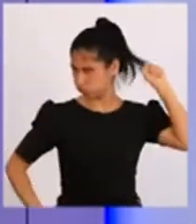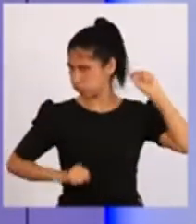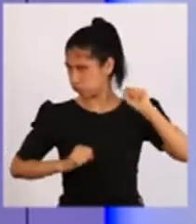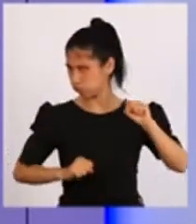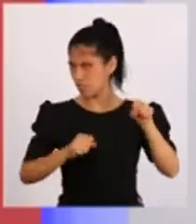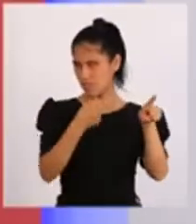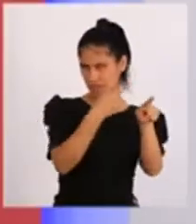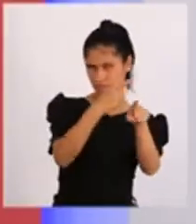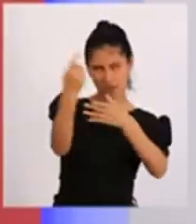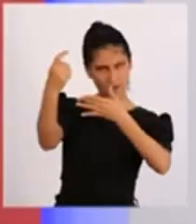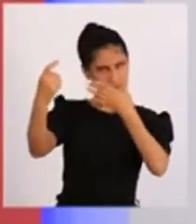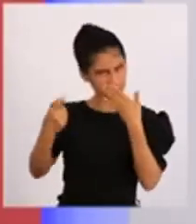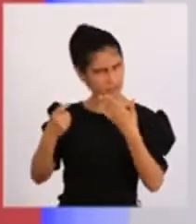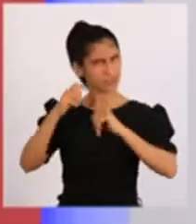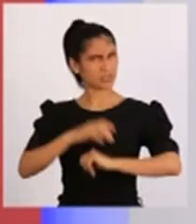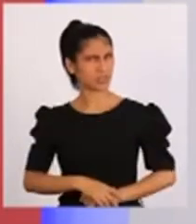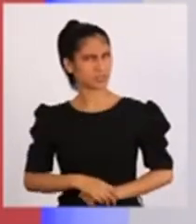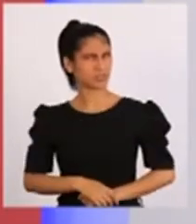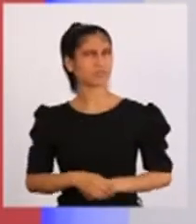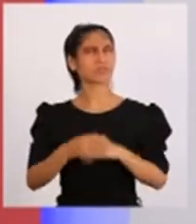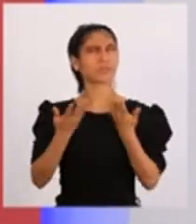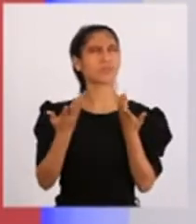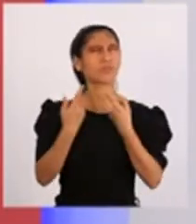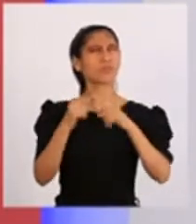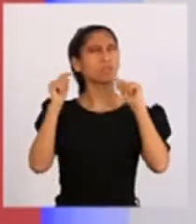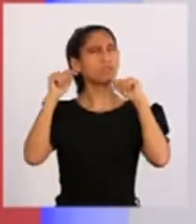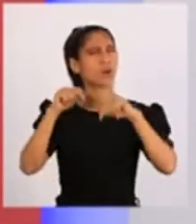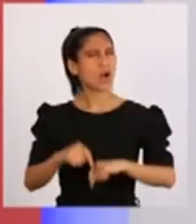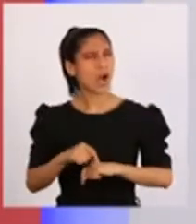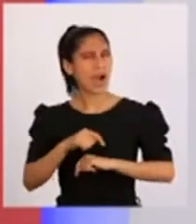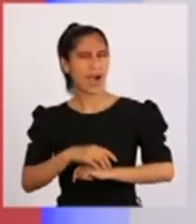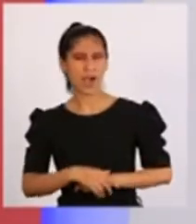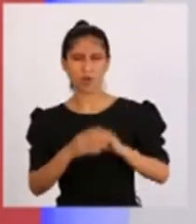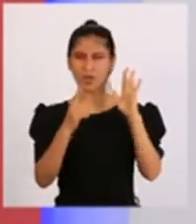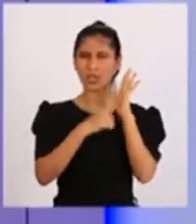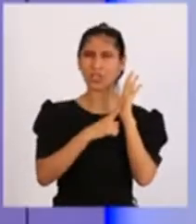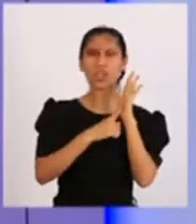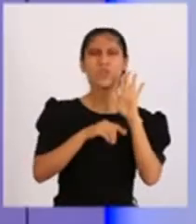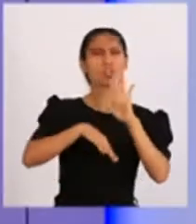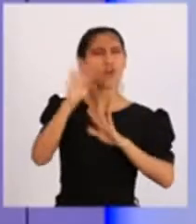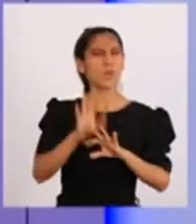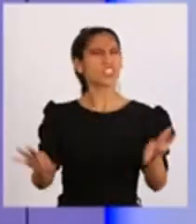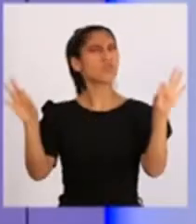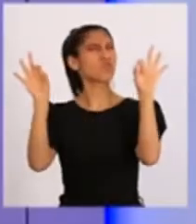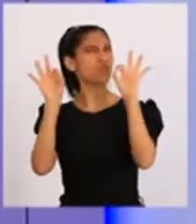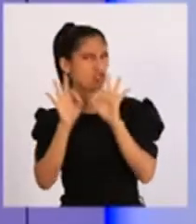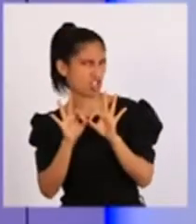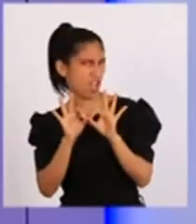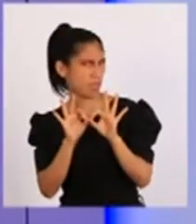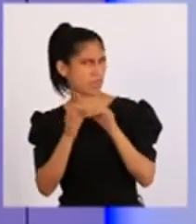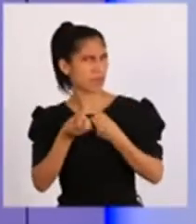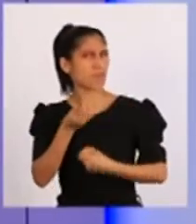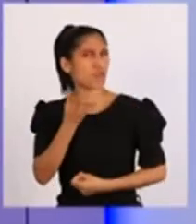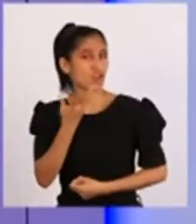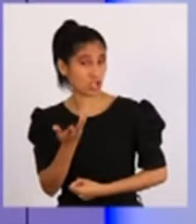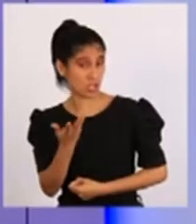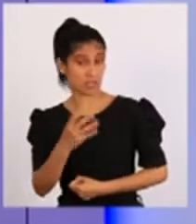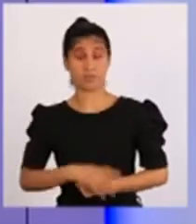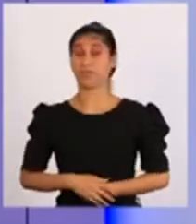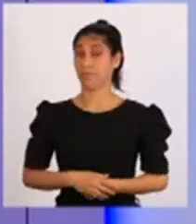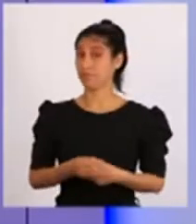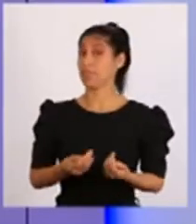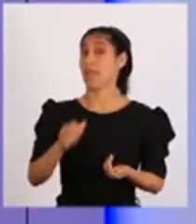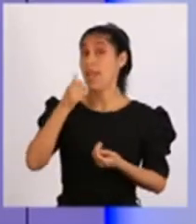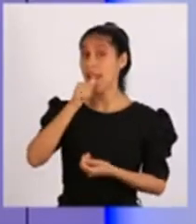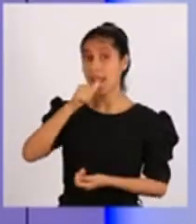our pets. Why is it important to conserve water? Because it's very important in our